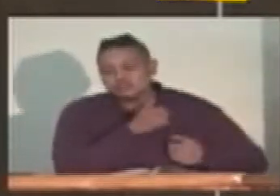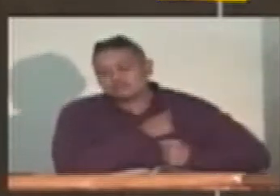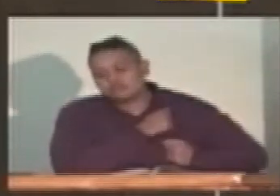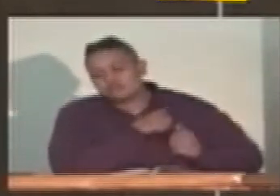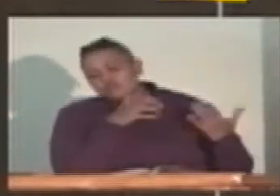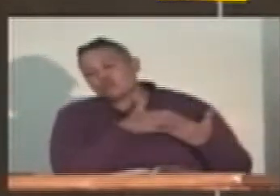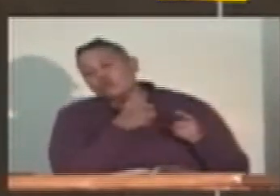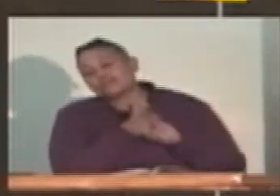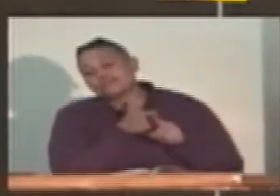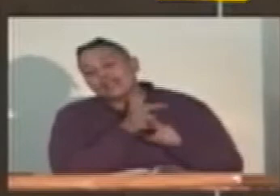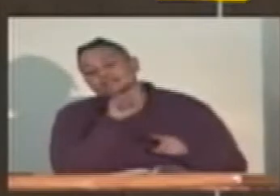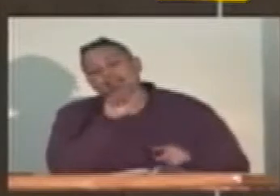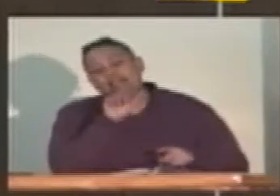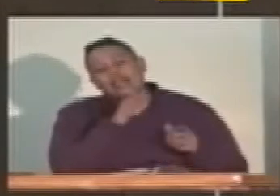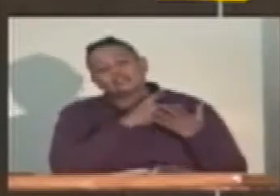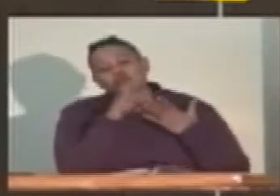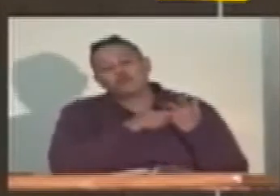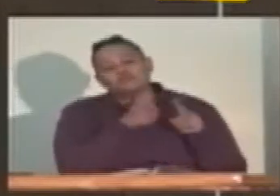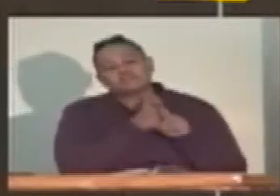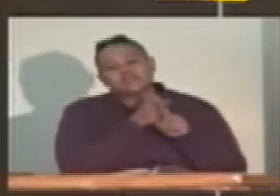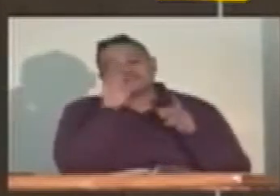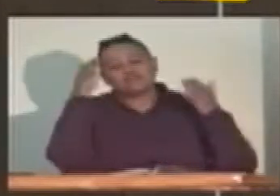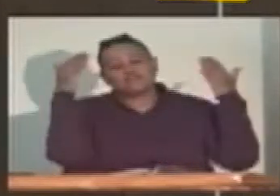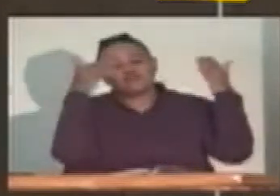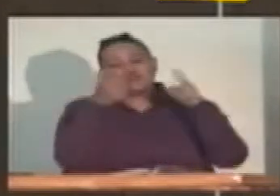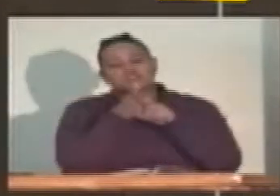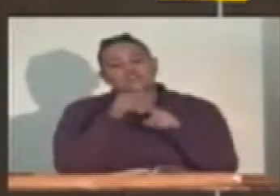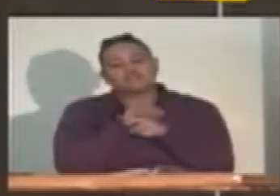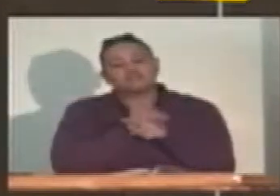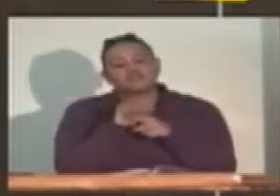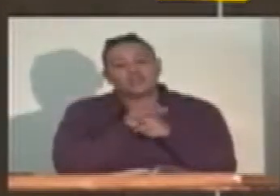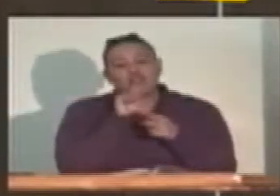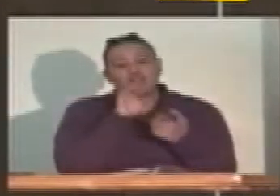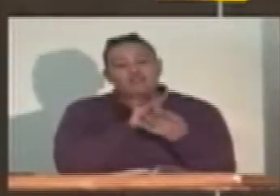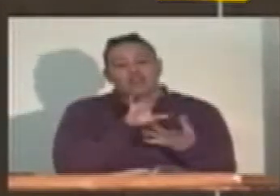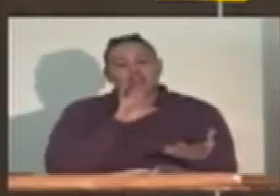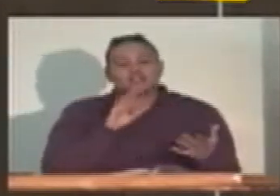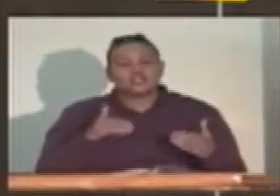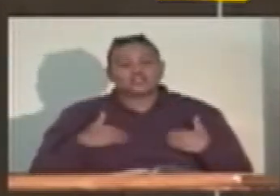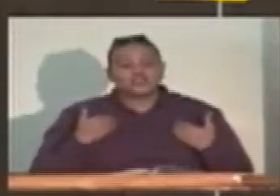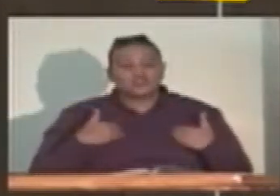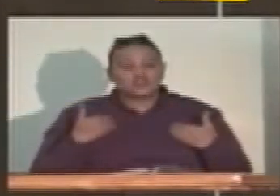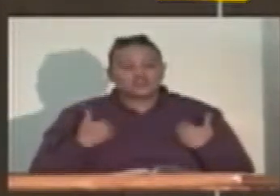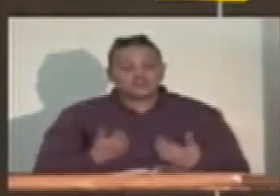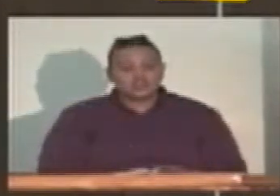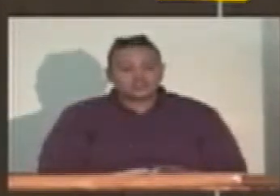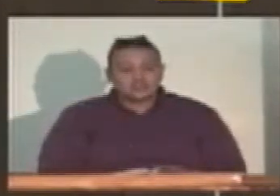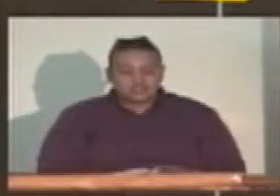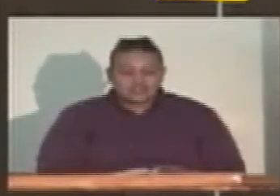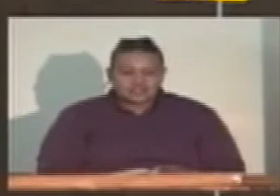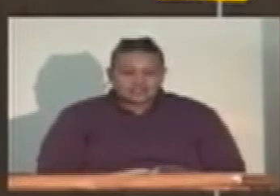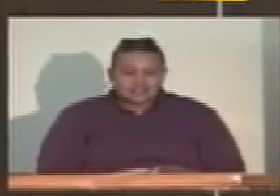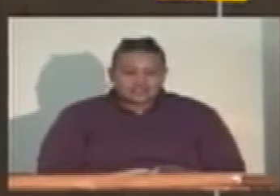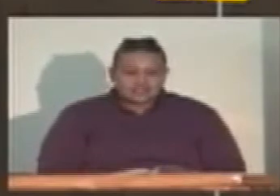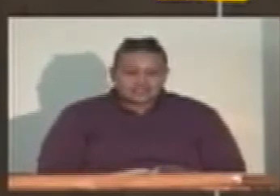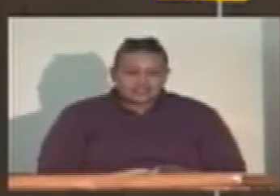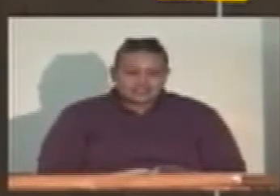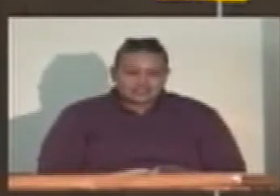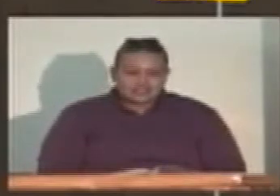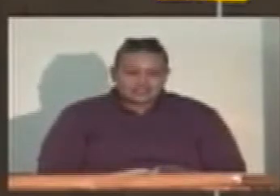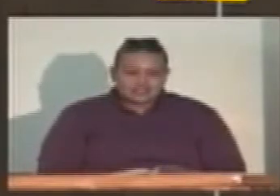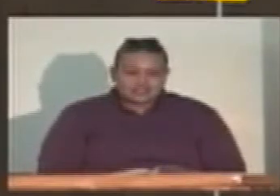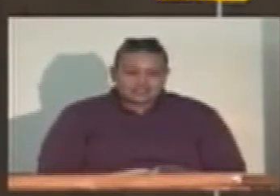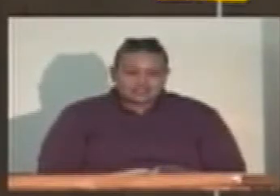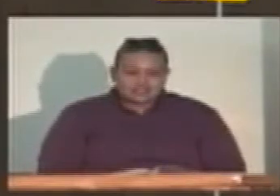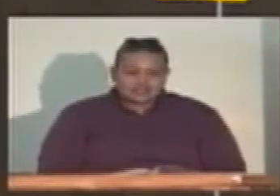Legs program aims its focus on the training of unattached youths. It is in some way